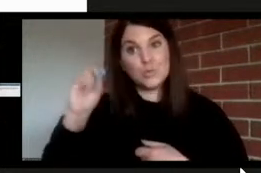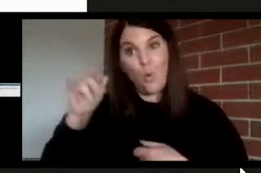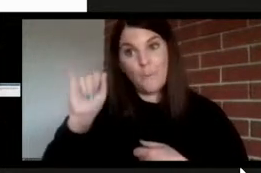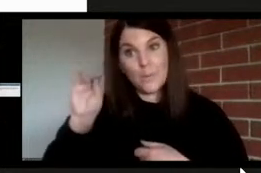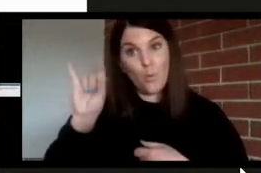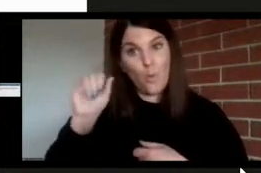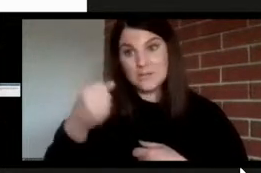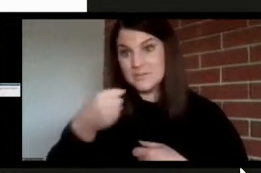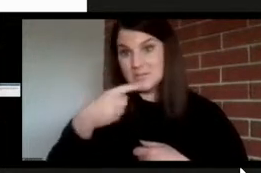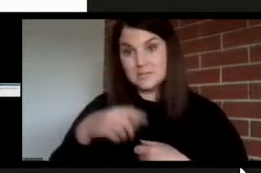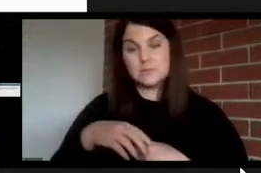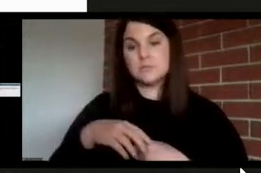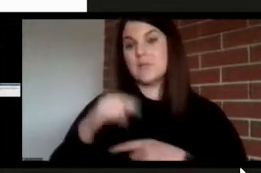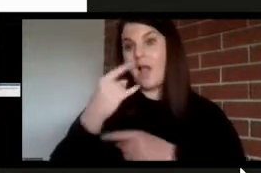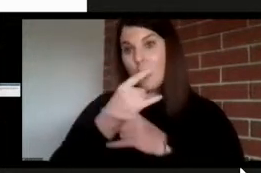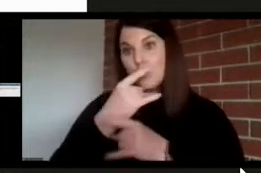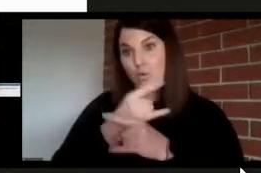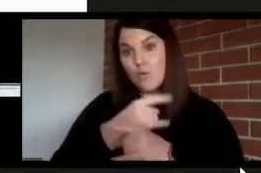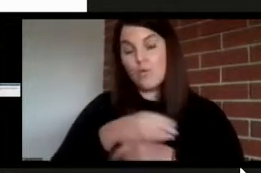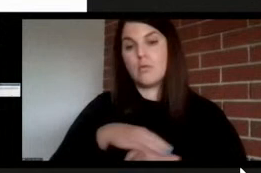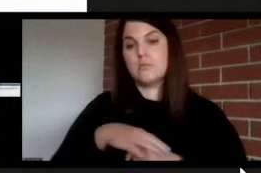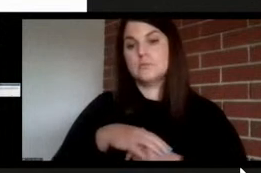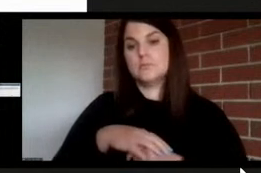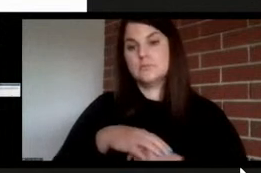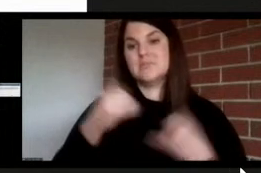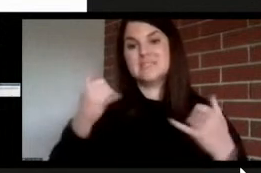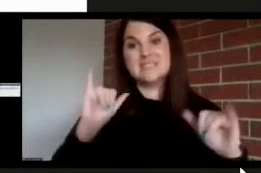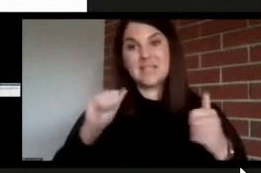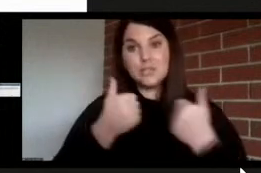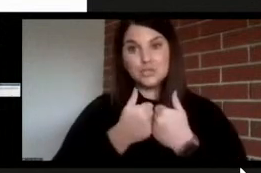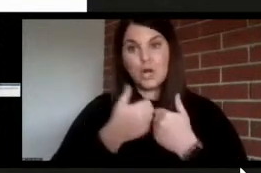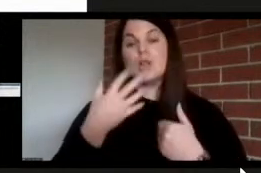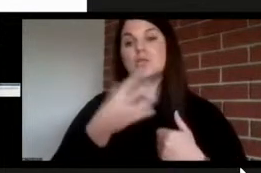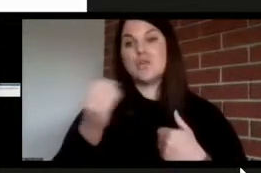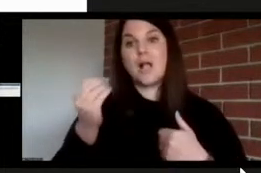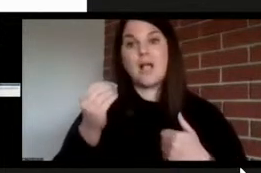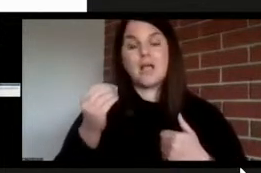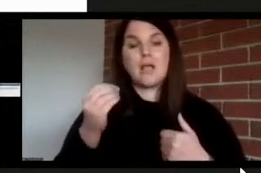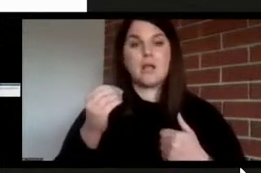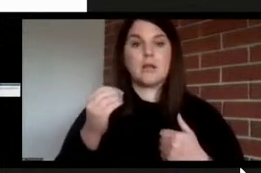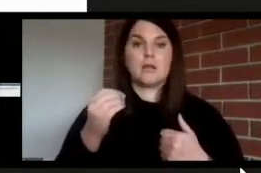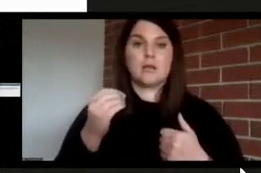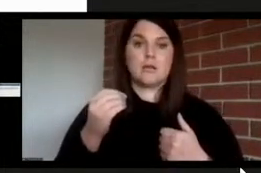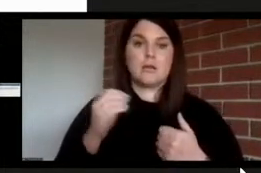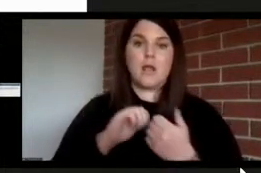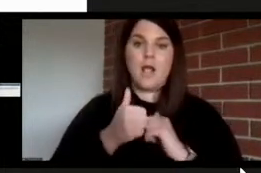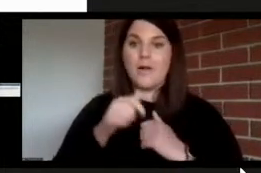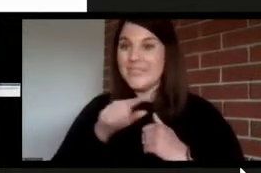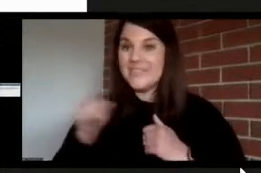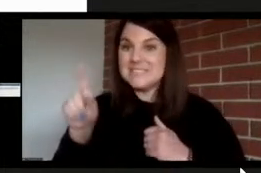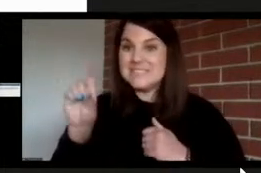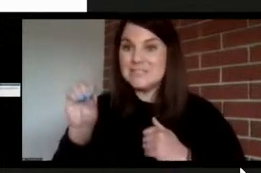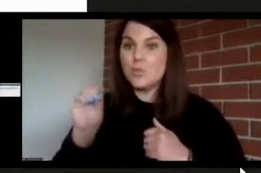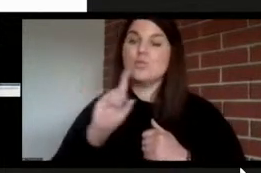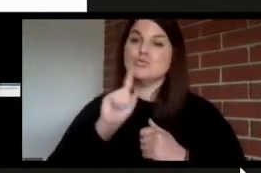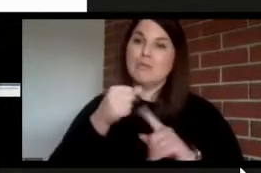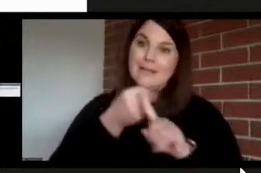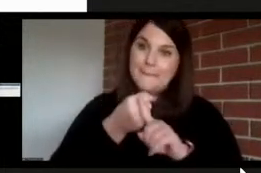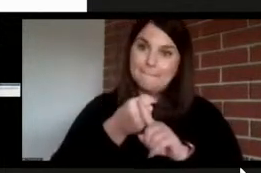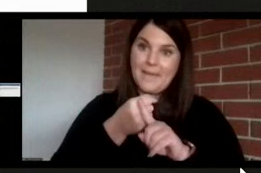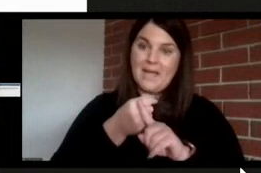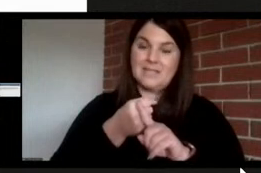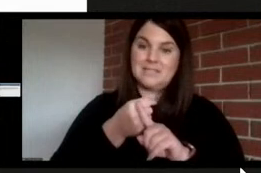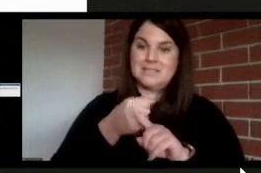stimulants. Alcoholism is still a challenge, and also how these disorders have really impacted marginalized